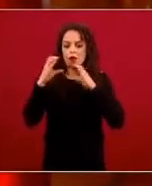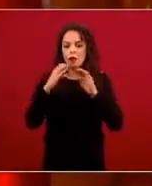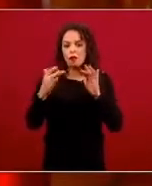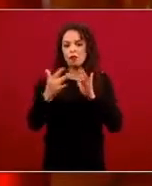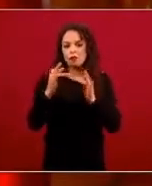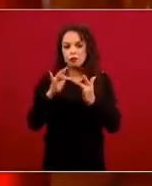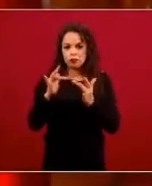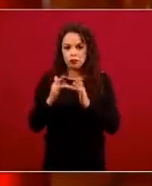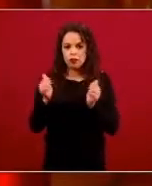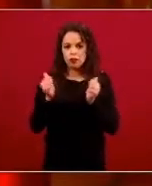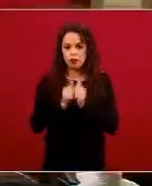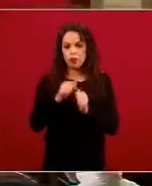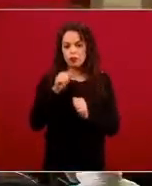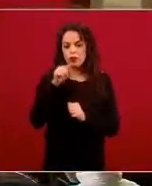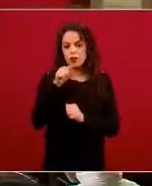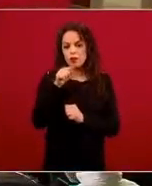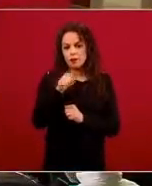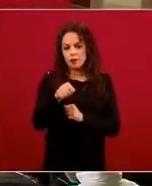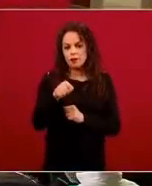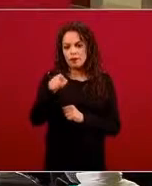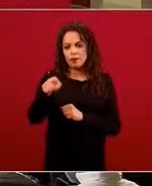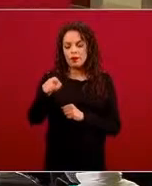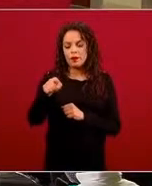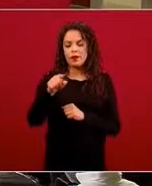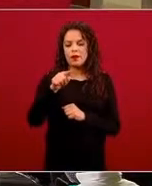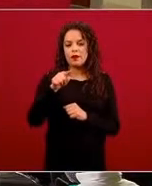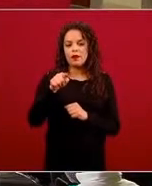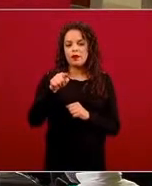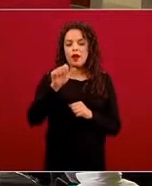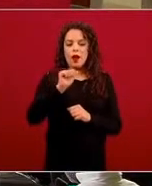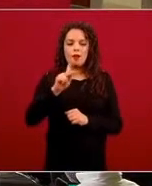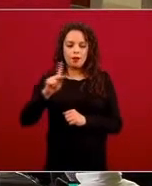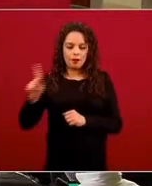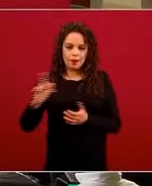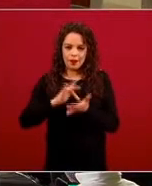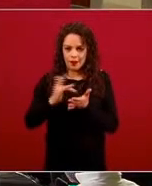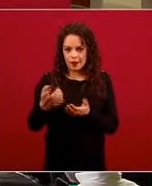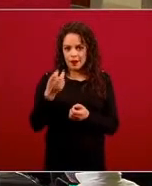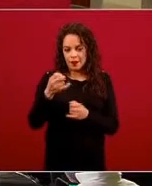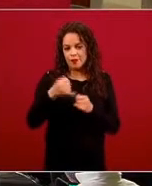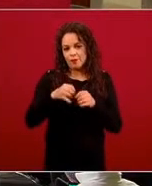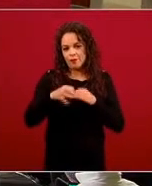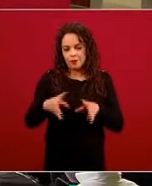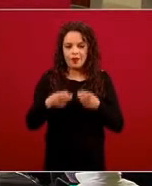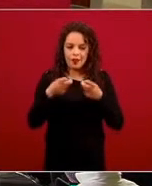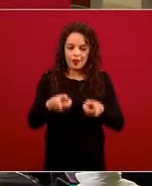this app and have the information available right in the palm of their hand.